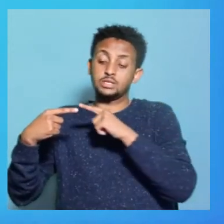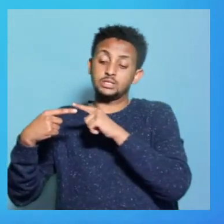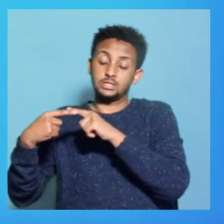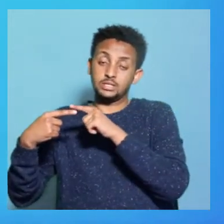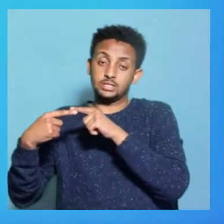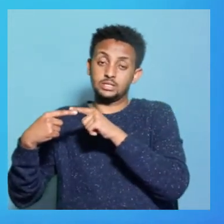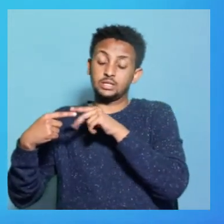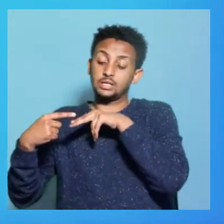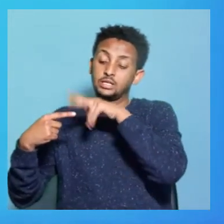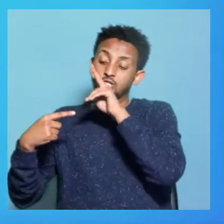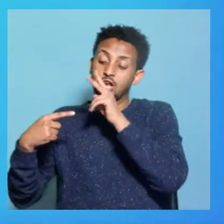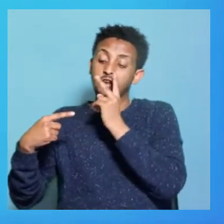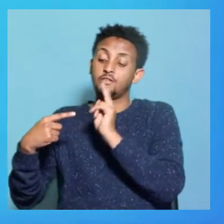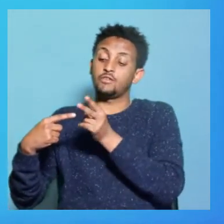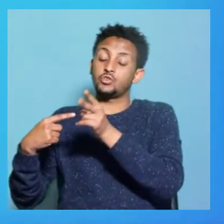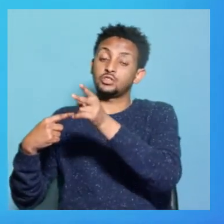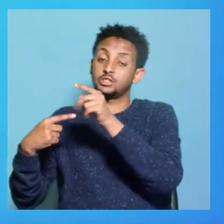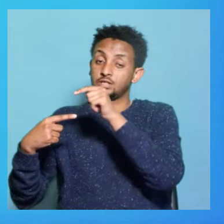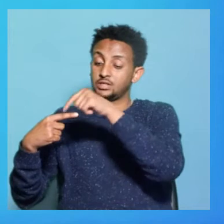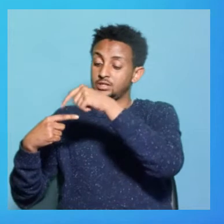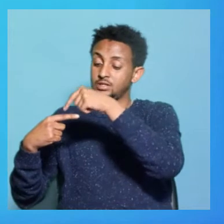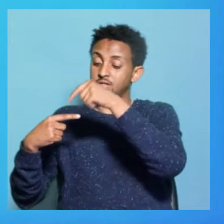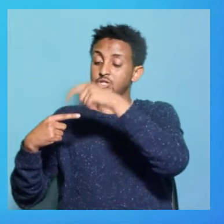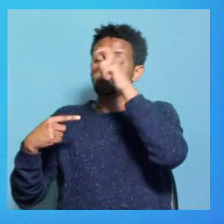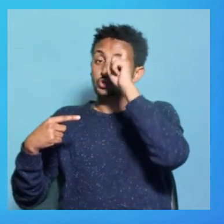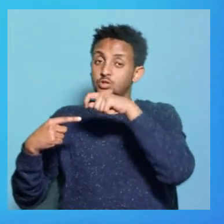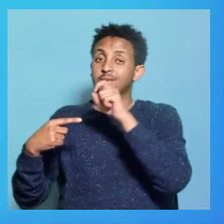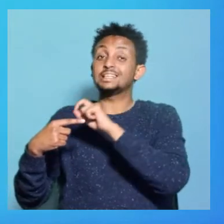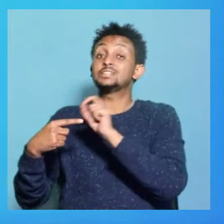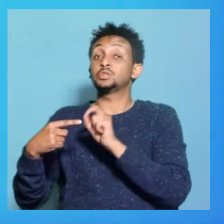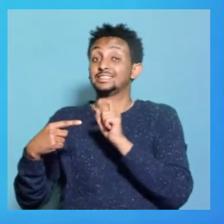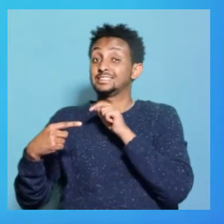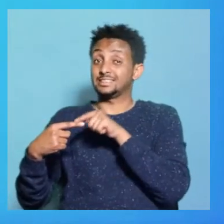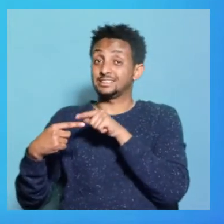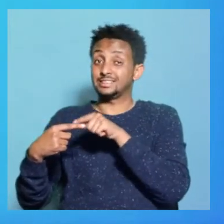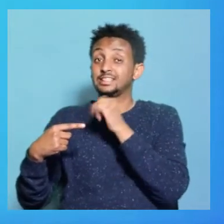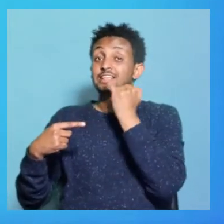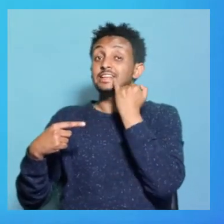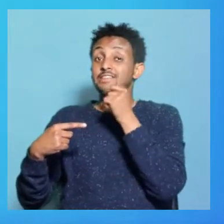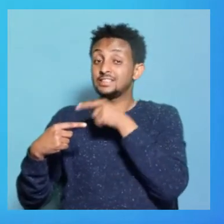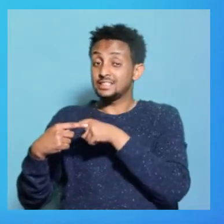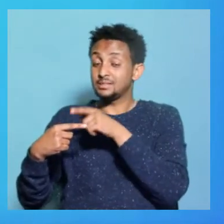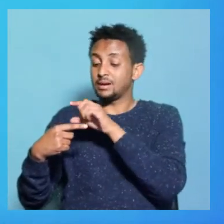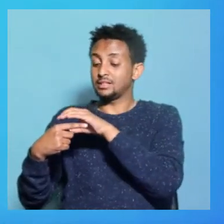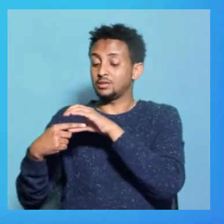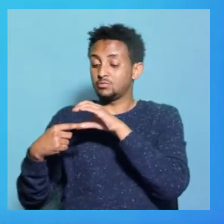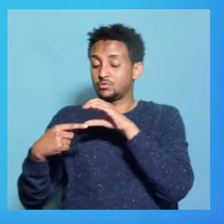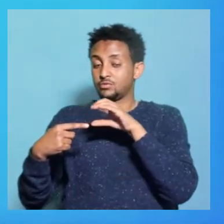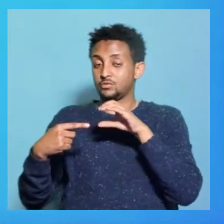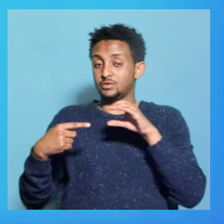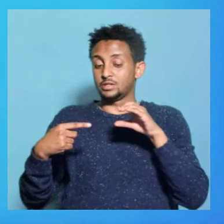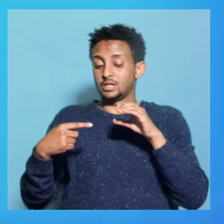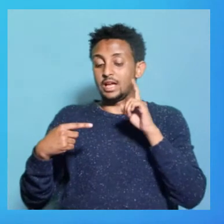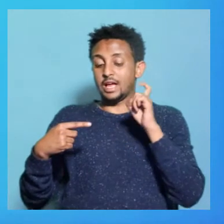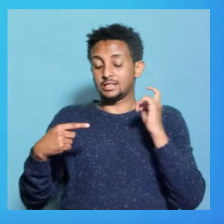the initial velocity of particle 2 should be written if this particle is moving to the positive